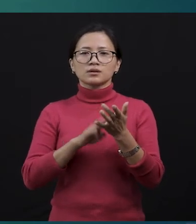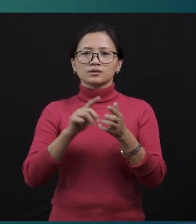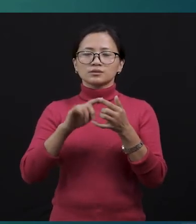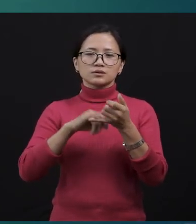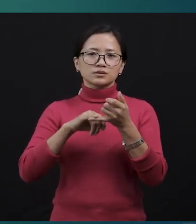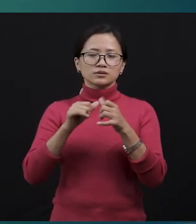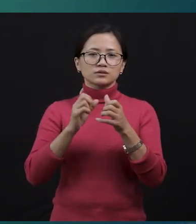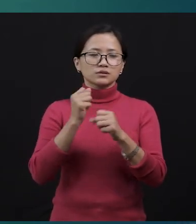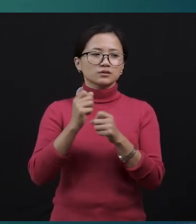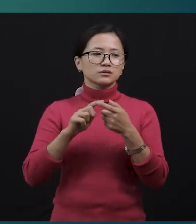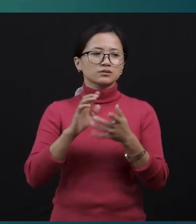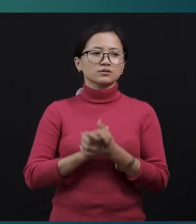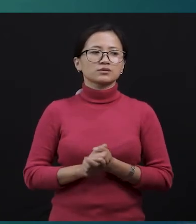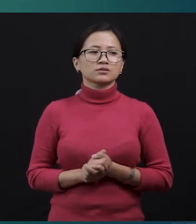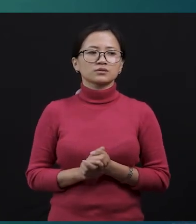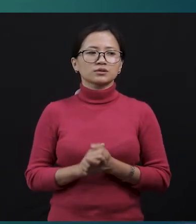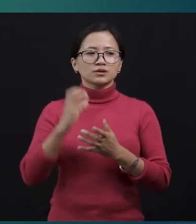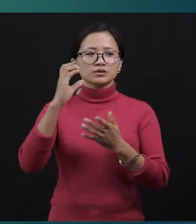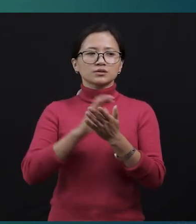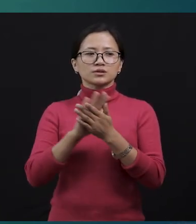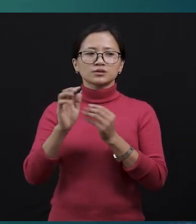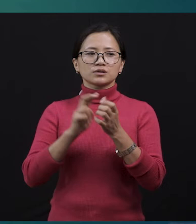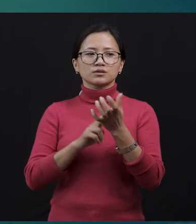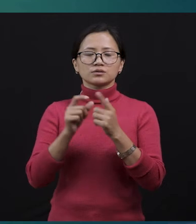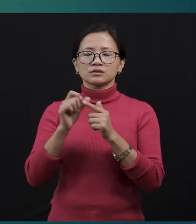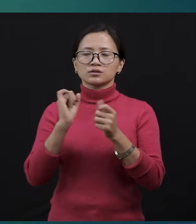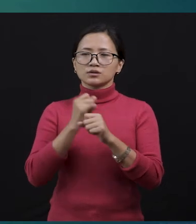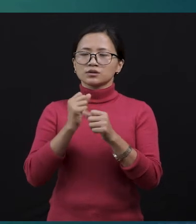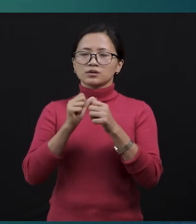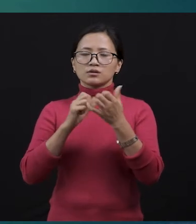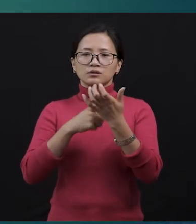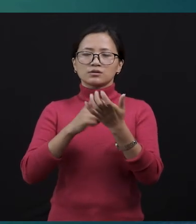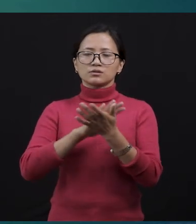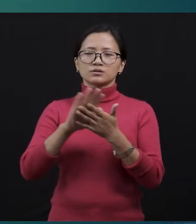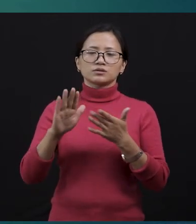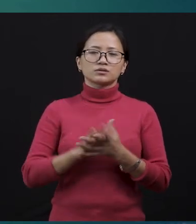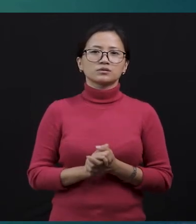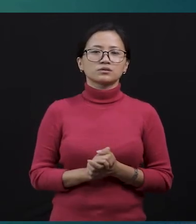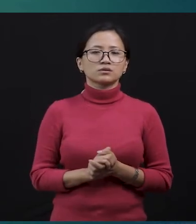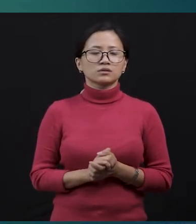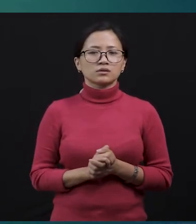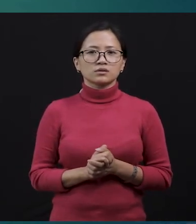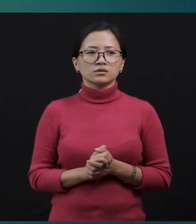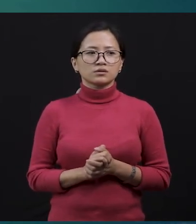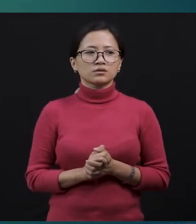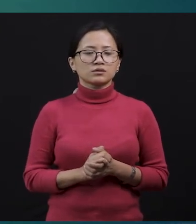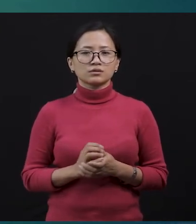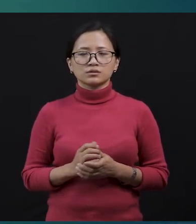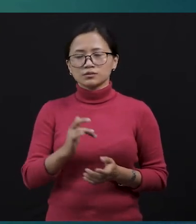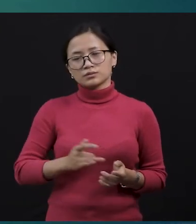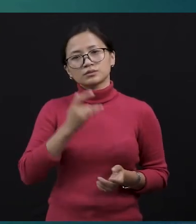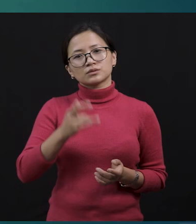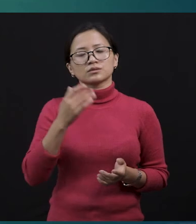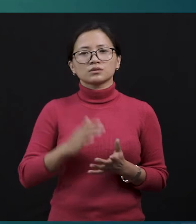college in Chandigarh. That means she studied in Chandigarh college and she sent a message for the students in Chandigarh. They might be